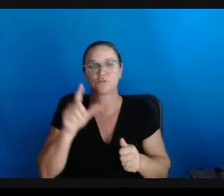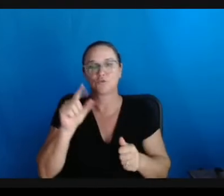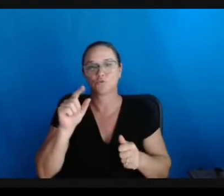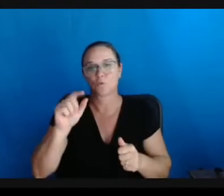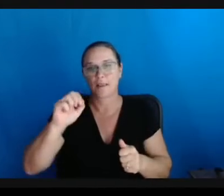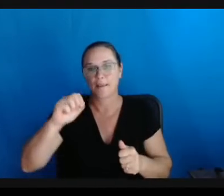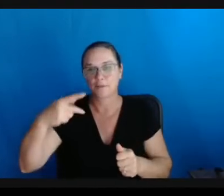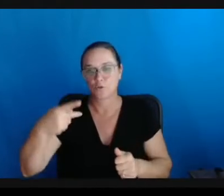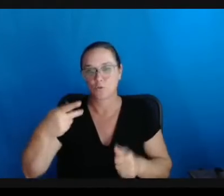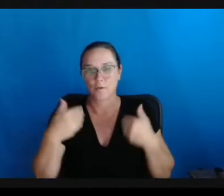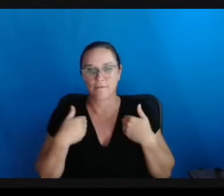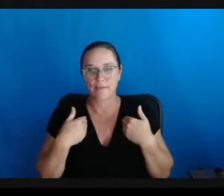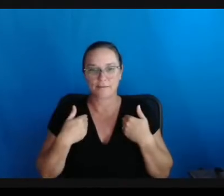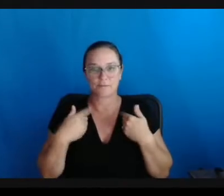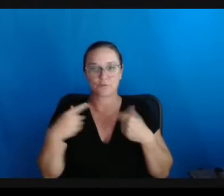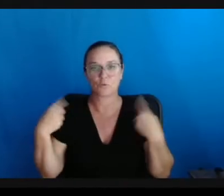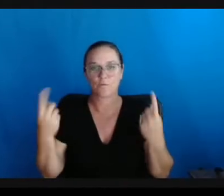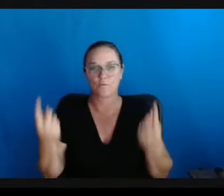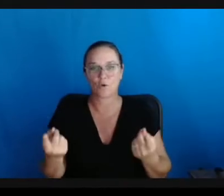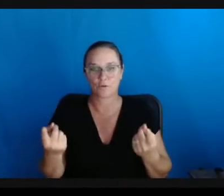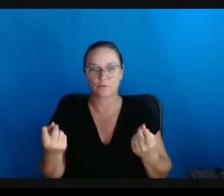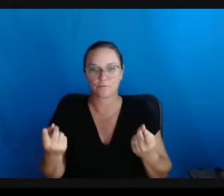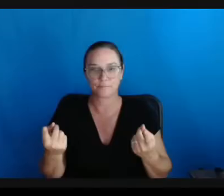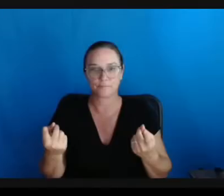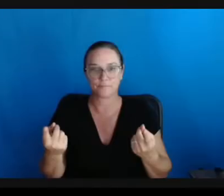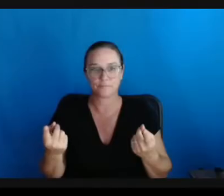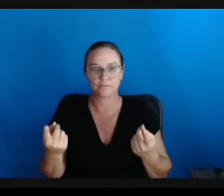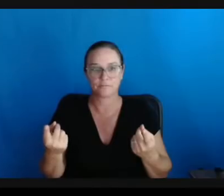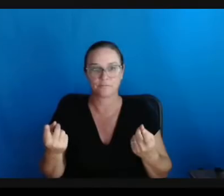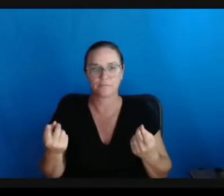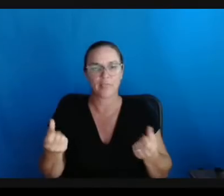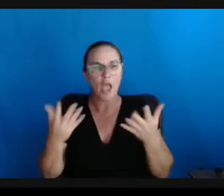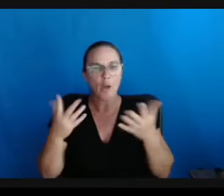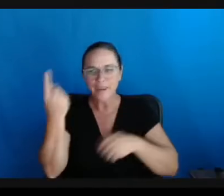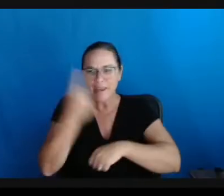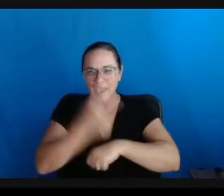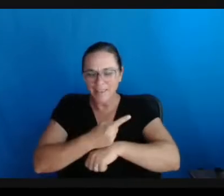had so far over our, how many days was it?